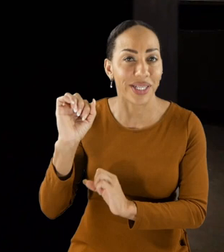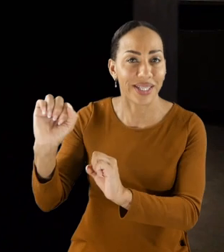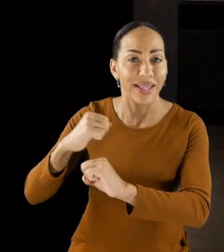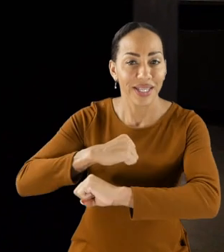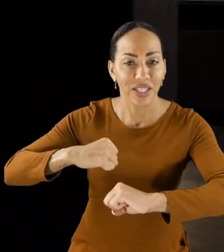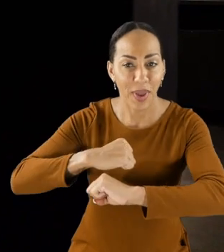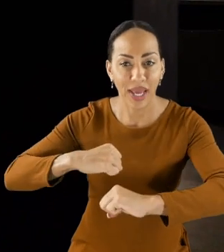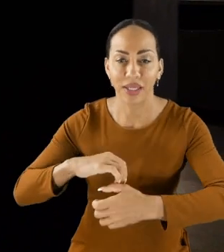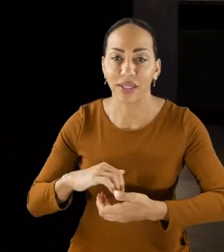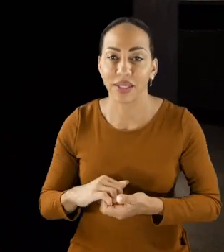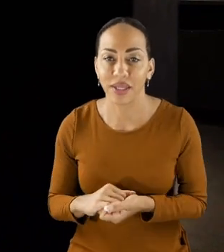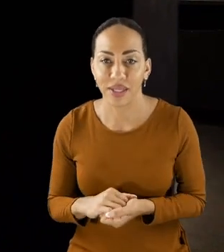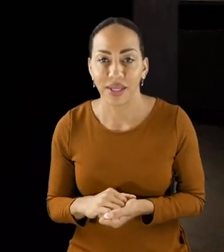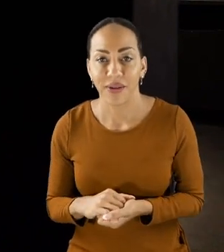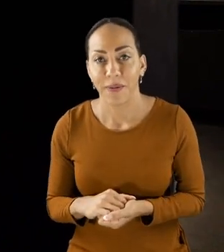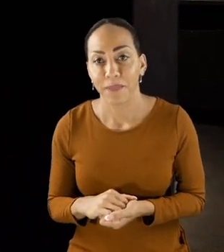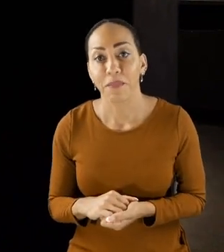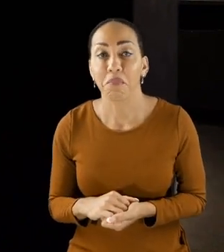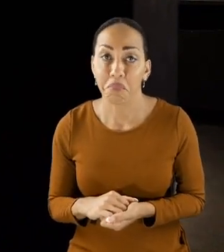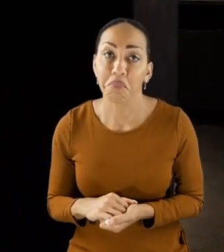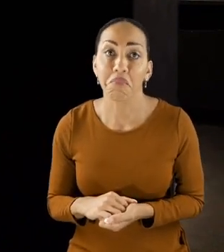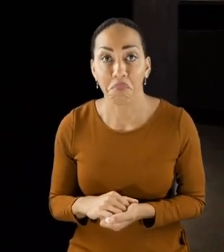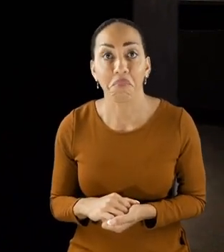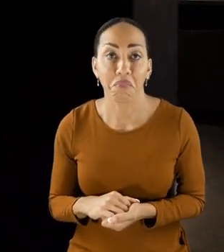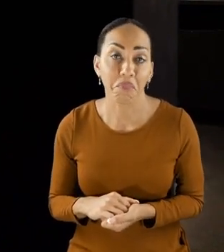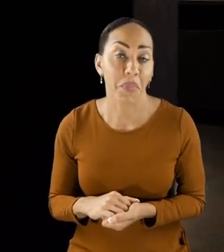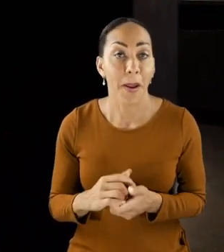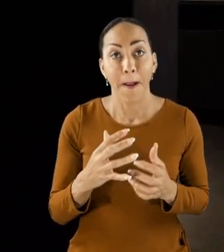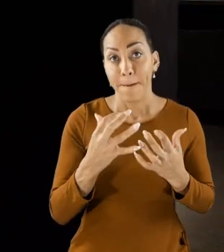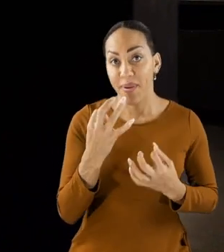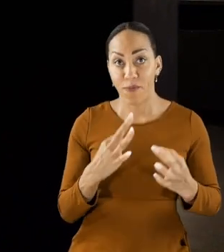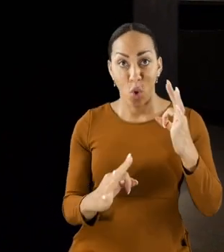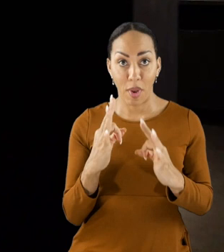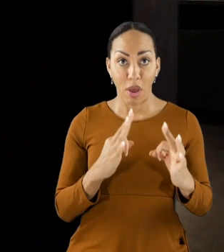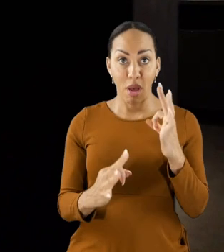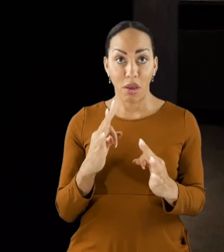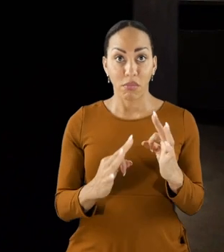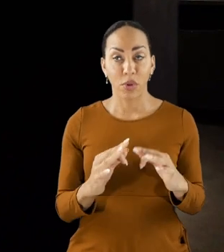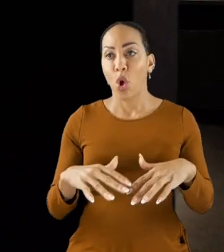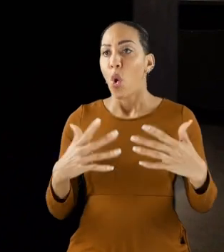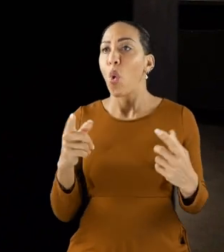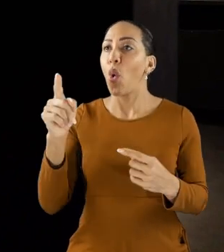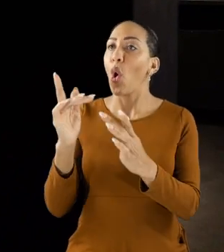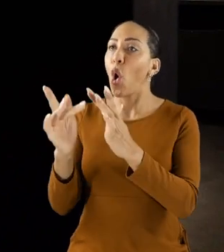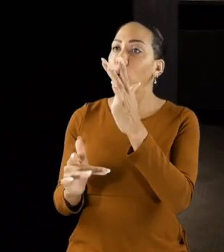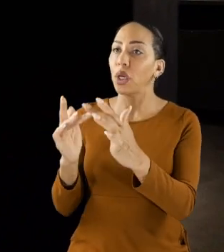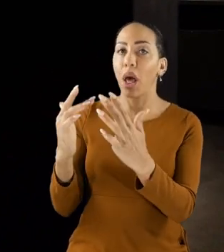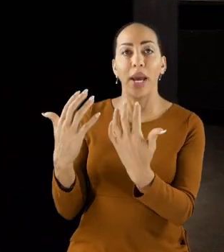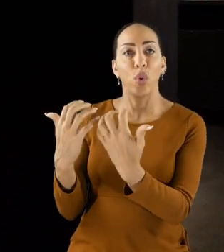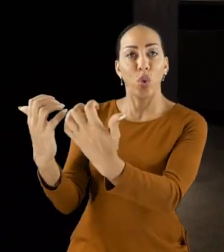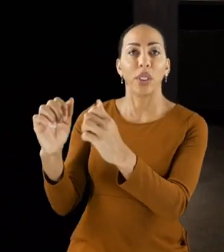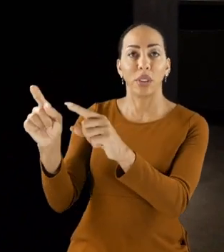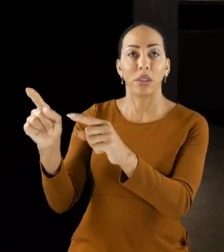space. I think you mentioned something along these lines earlier on, and I think this is a way we could potentially have the